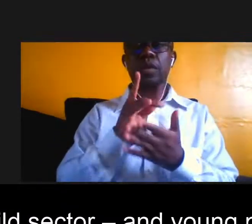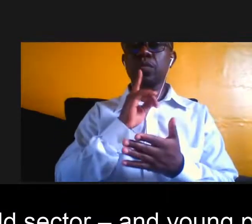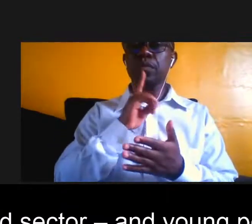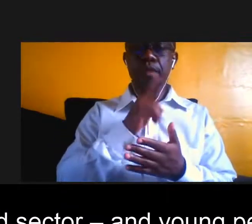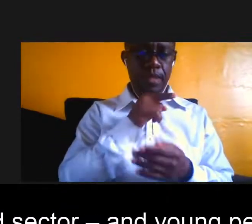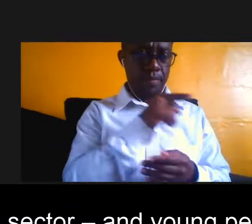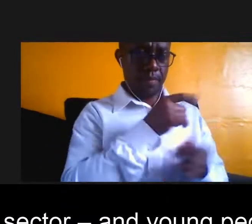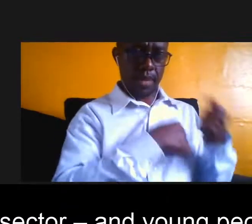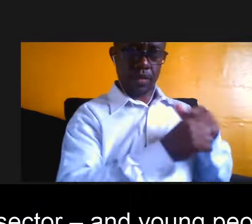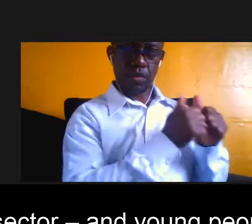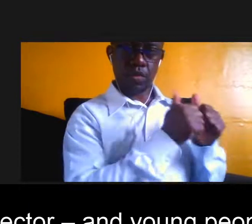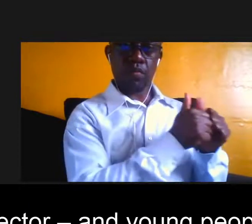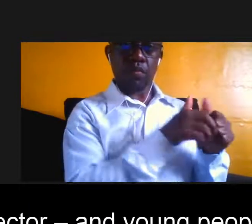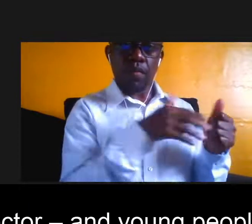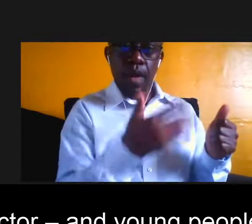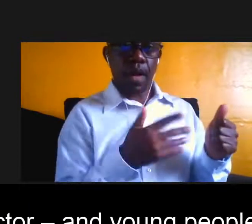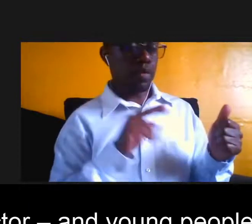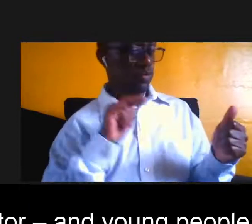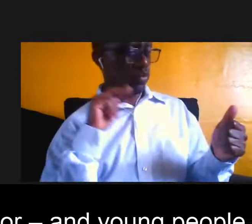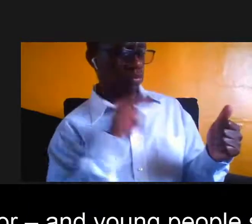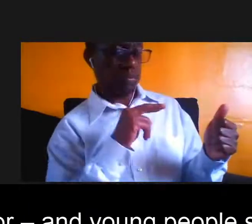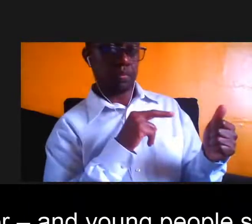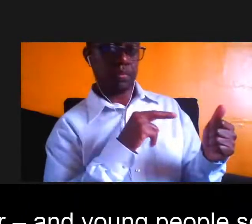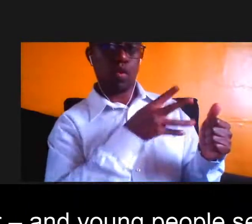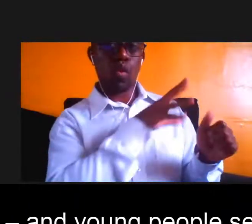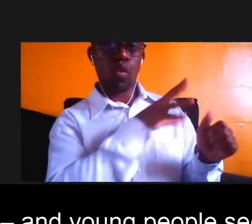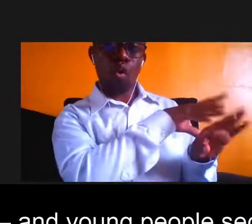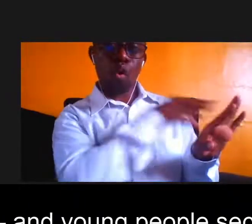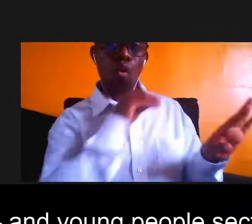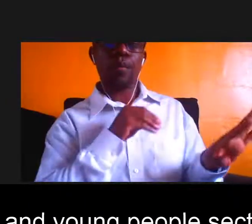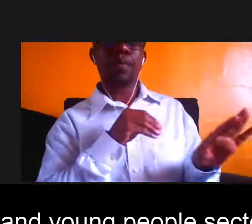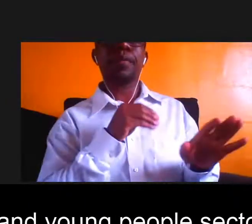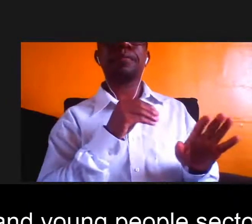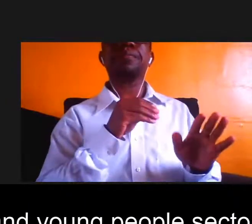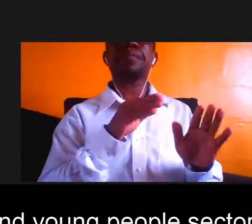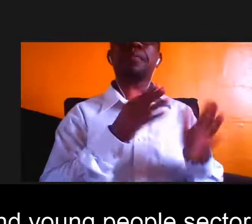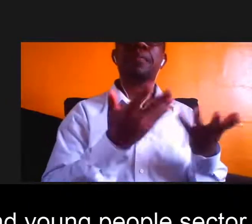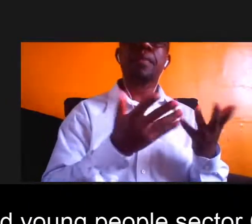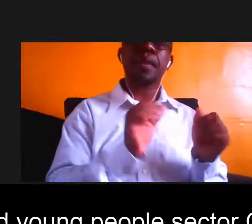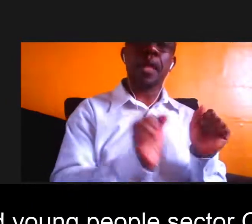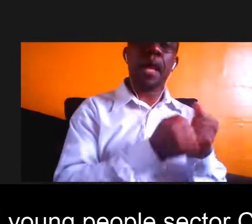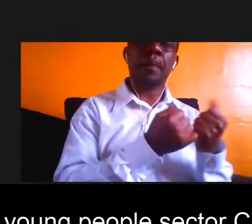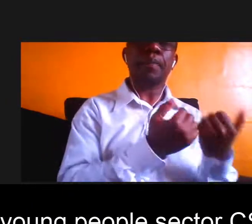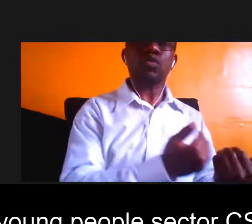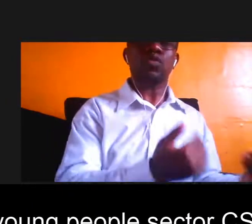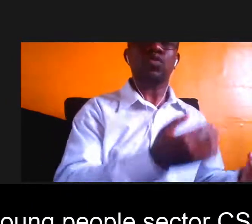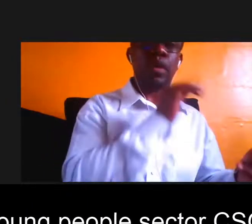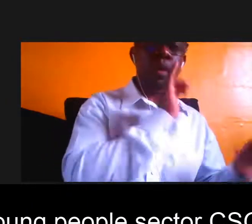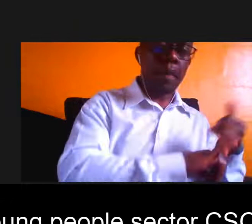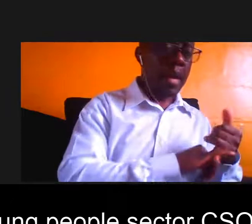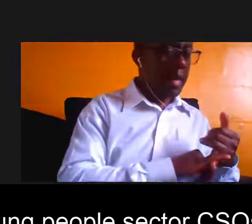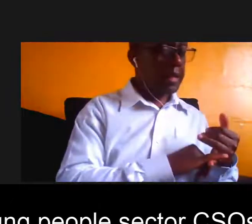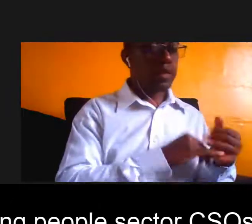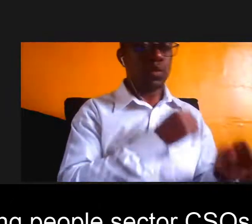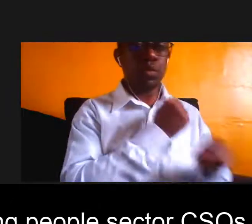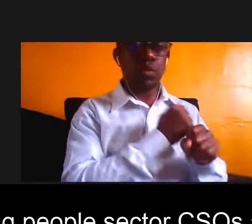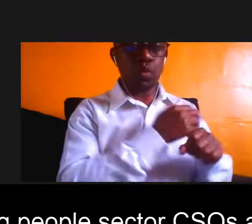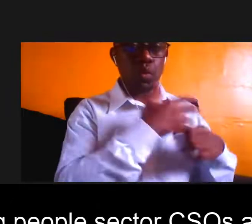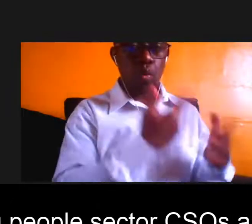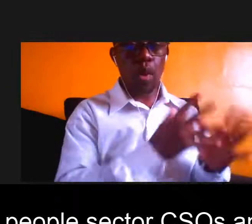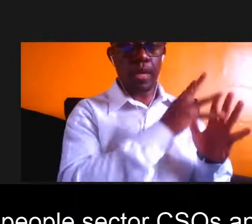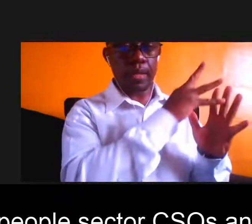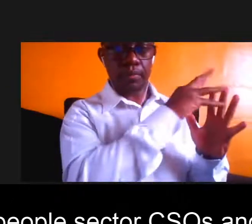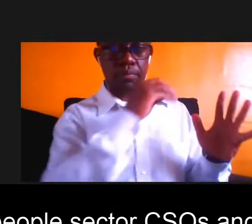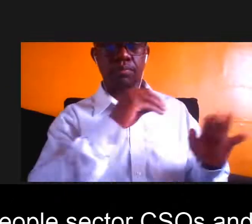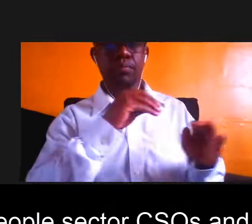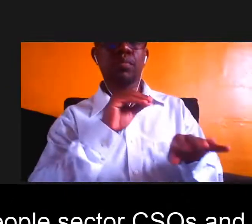you do to handle issues concerning child marriage. This is what has happened. How do we capture them? Is it in a report? Is it in a webinar like